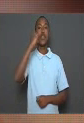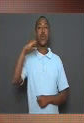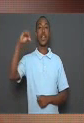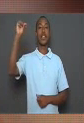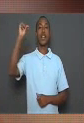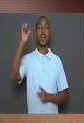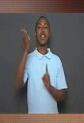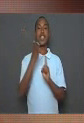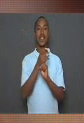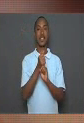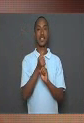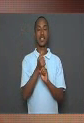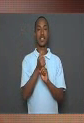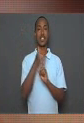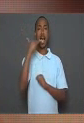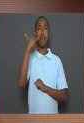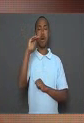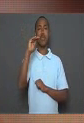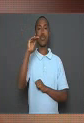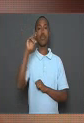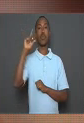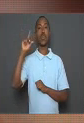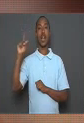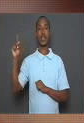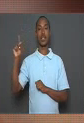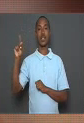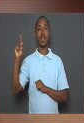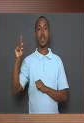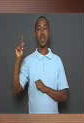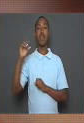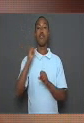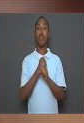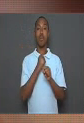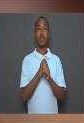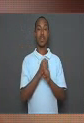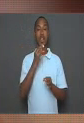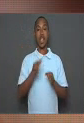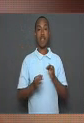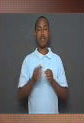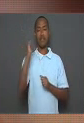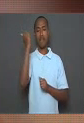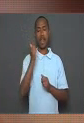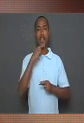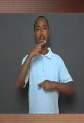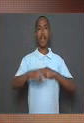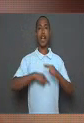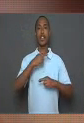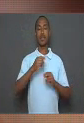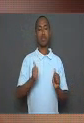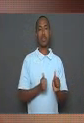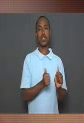Theoretical yield is the amount of product that will be formed if any reaction